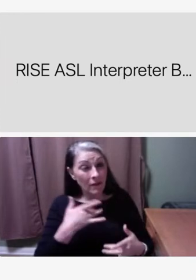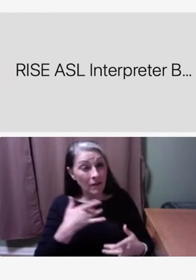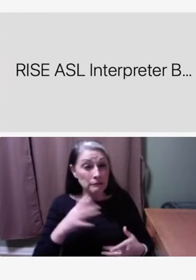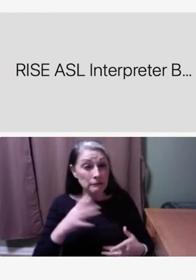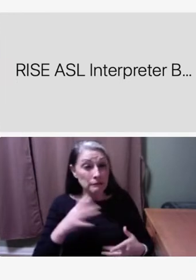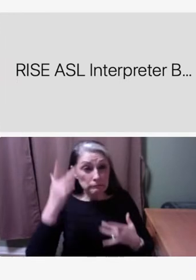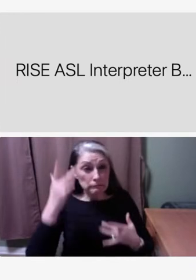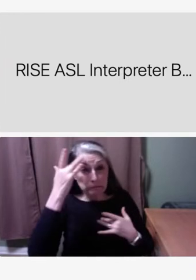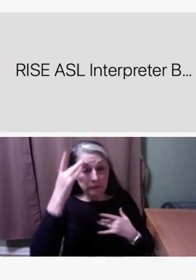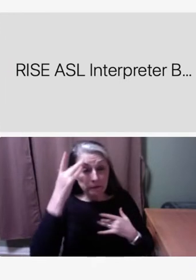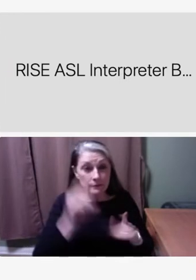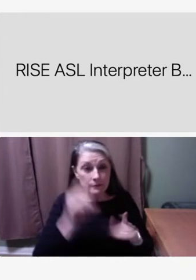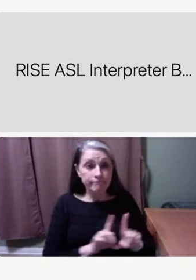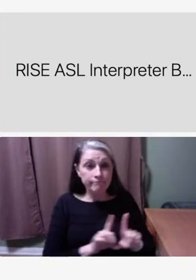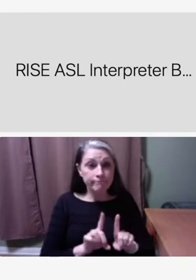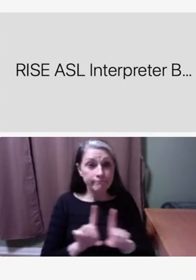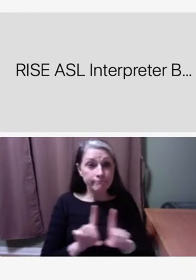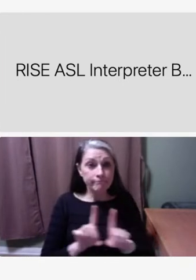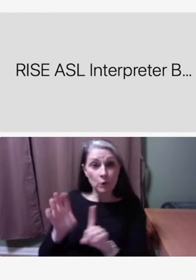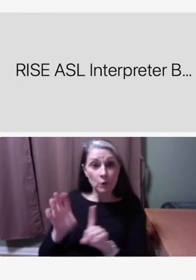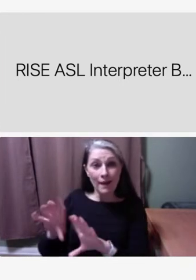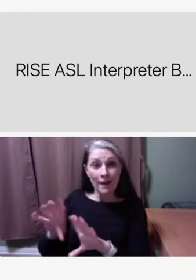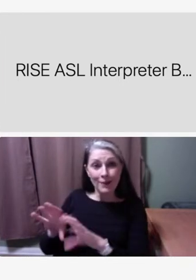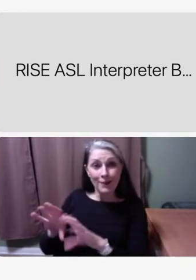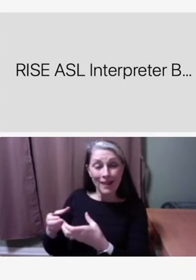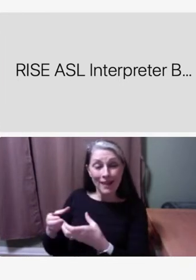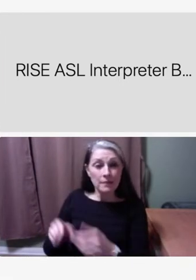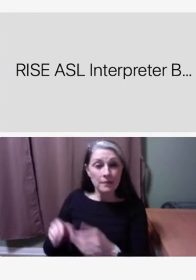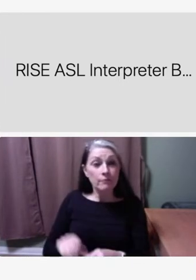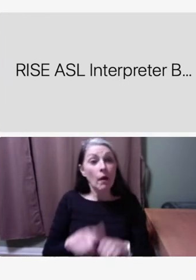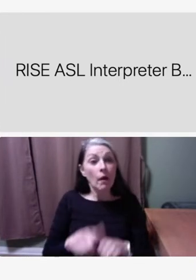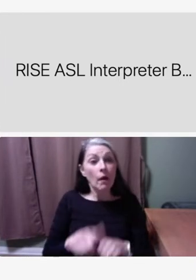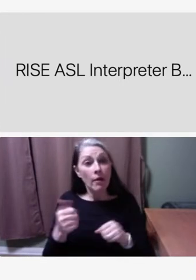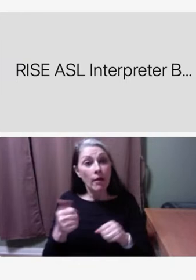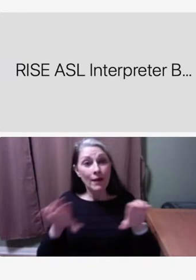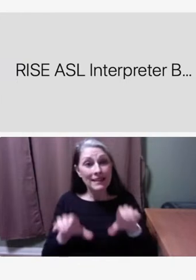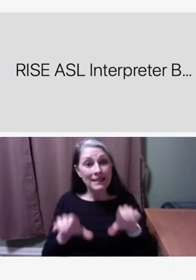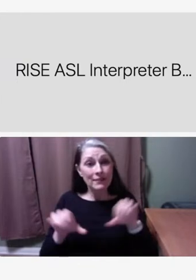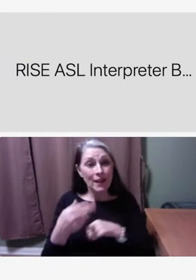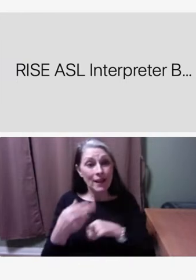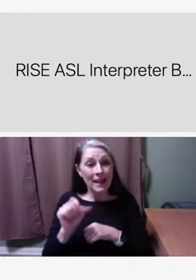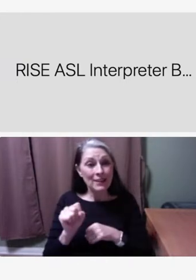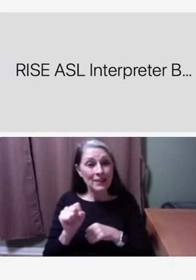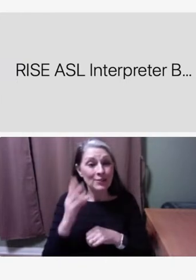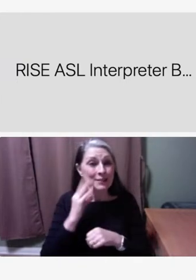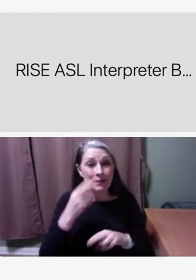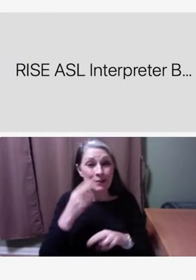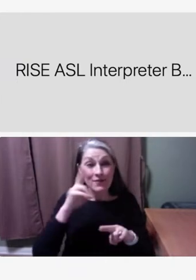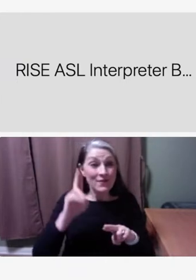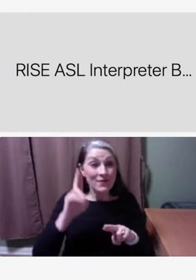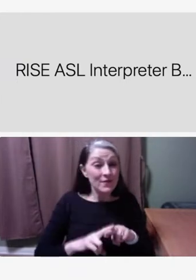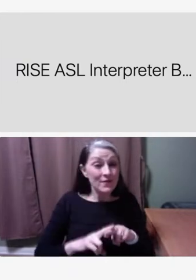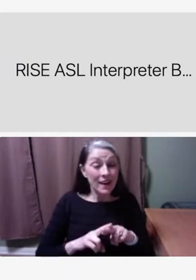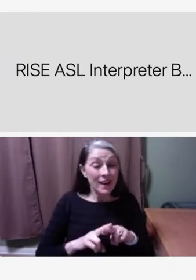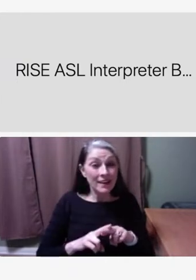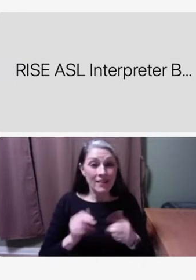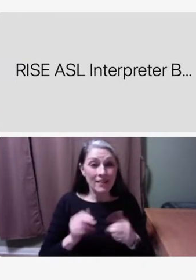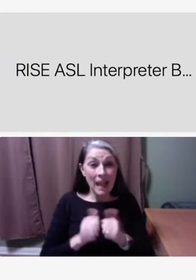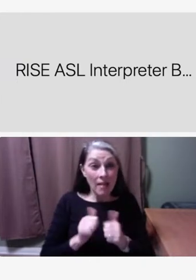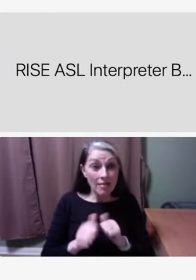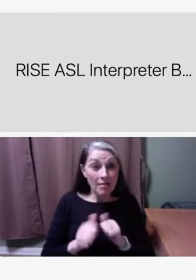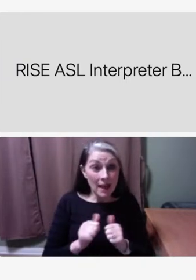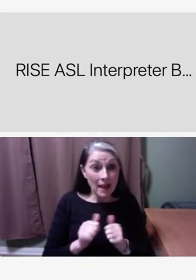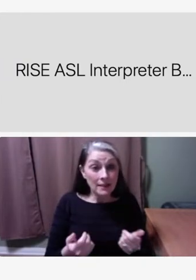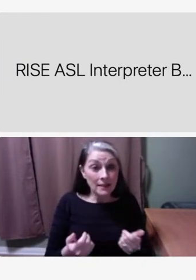Okay. Other activities that make our high school experience fun and all the athletic teams that we have here available. And